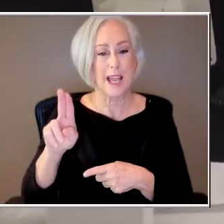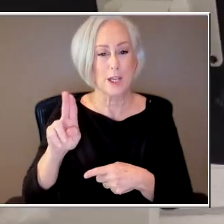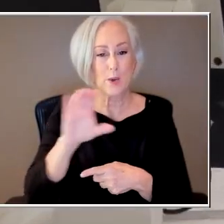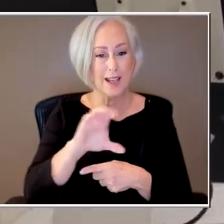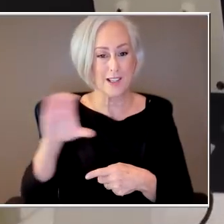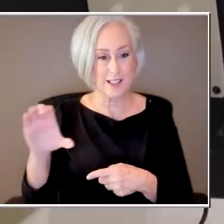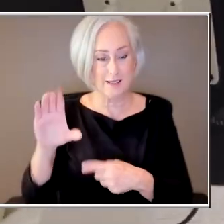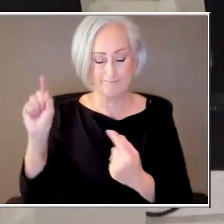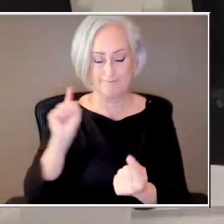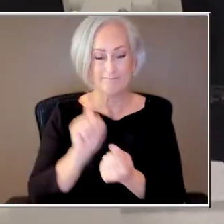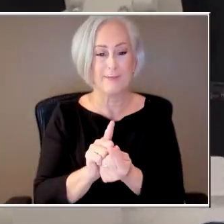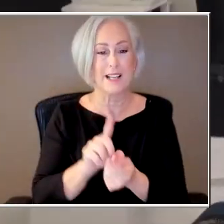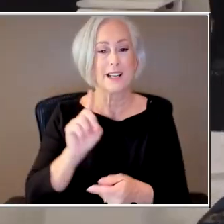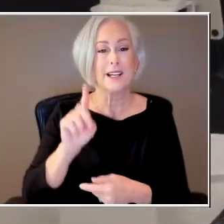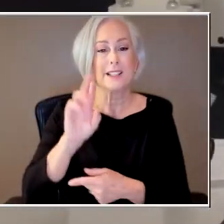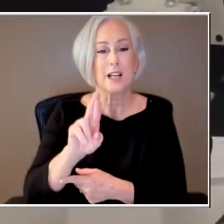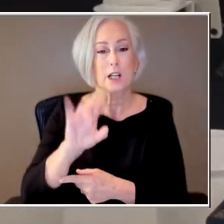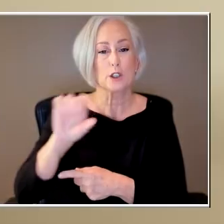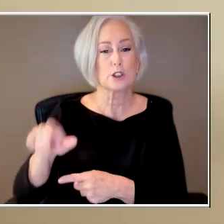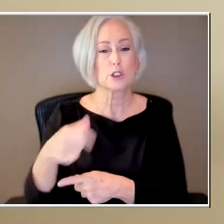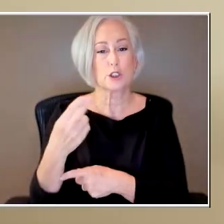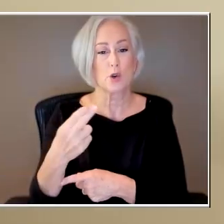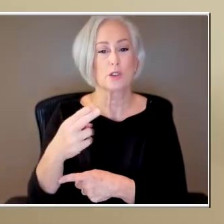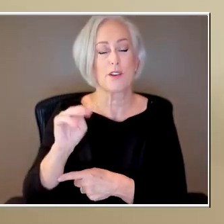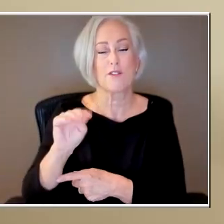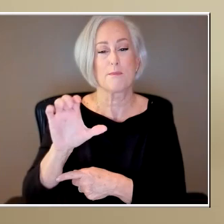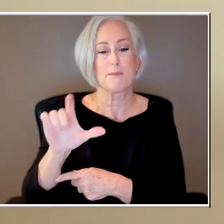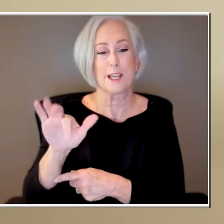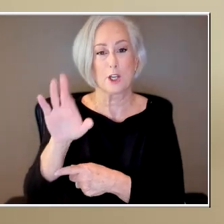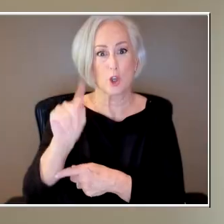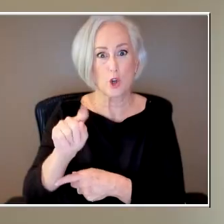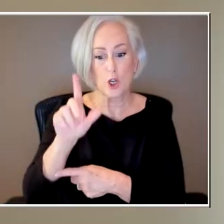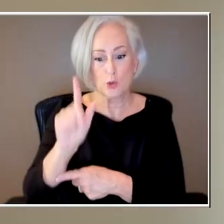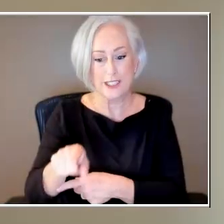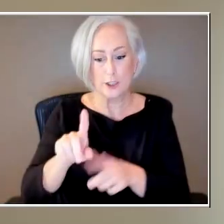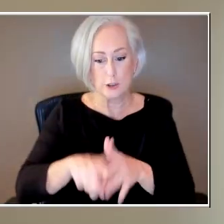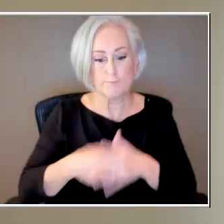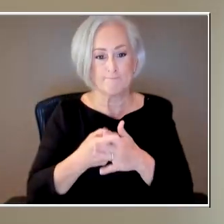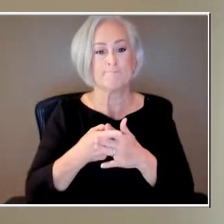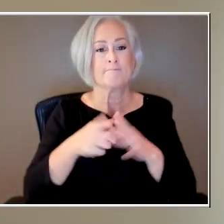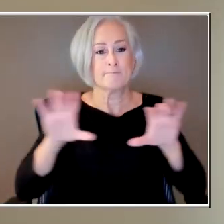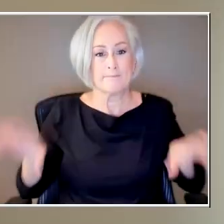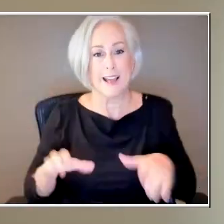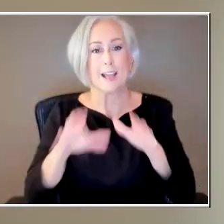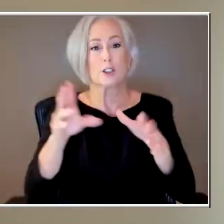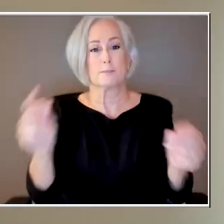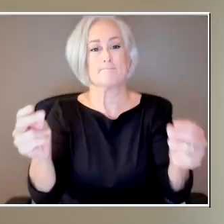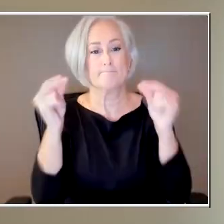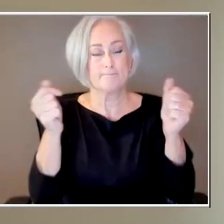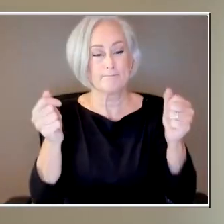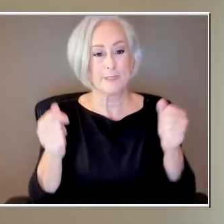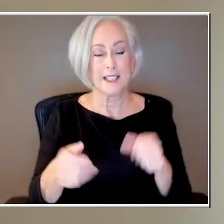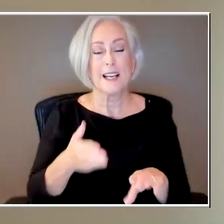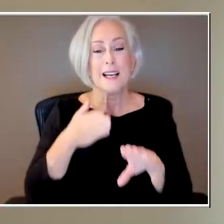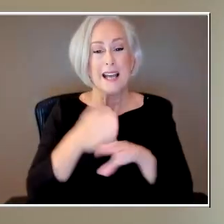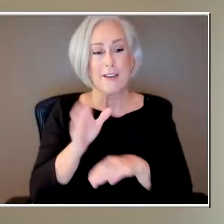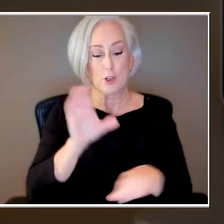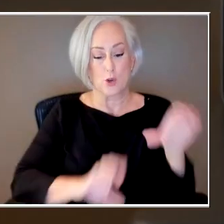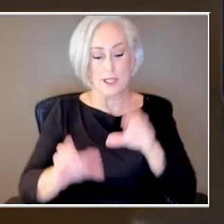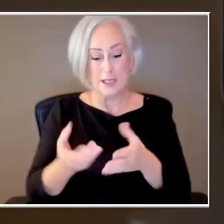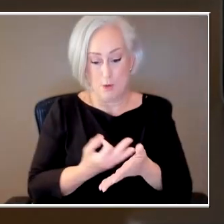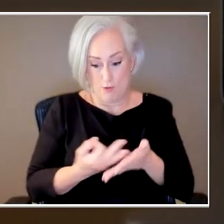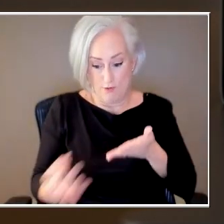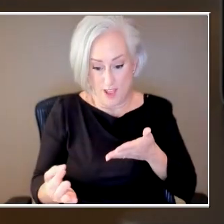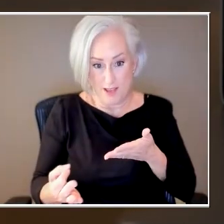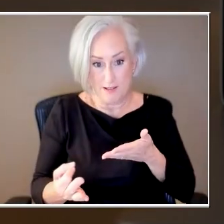McGurk and his team, who needed to act fast. After failed chemo treatment, Todd was told he would need a bone marrow